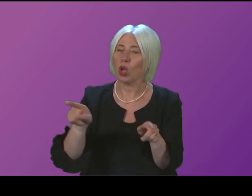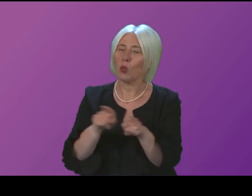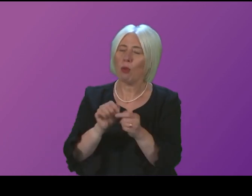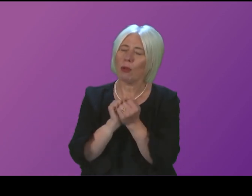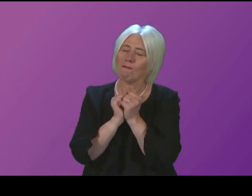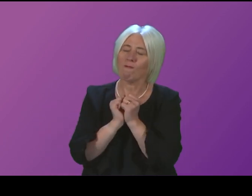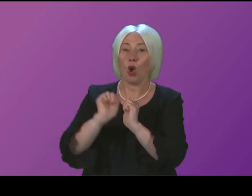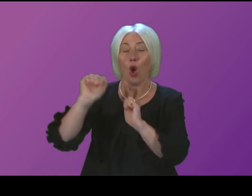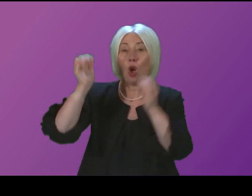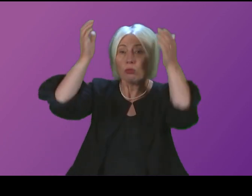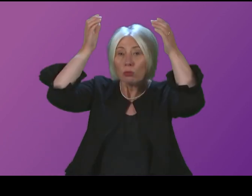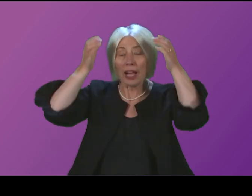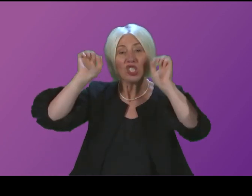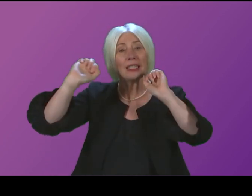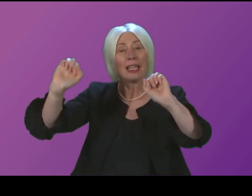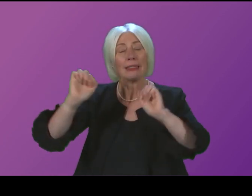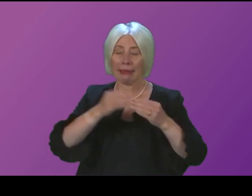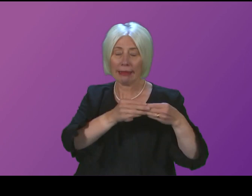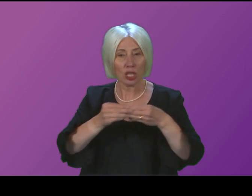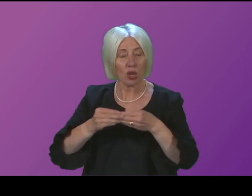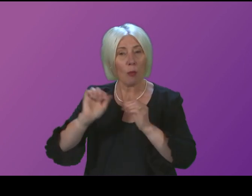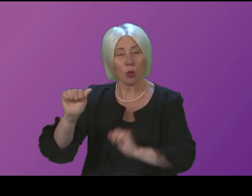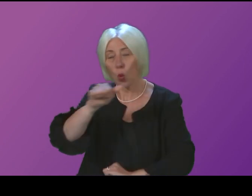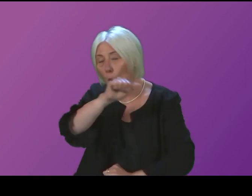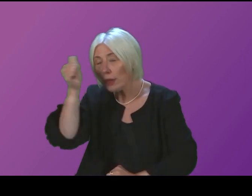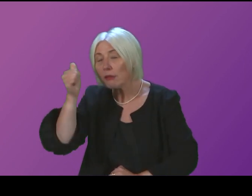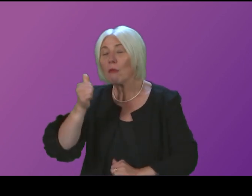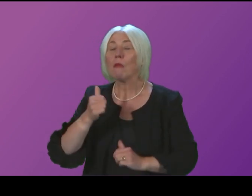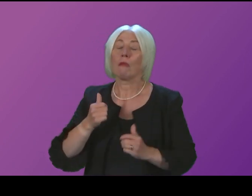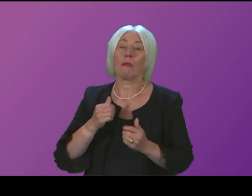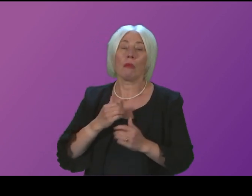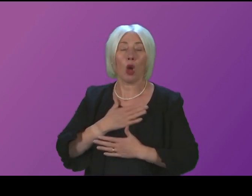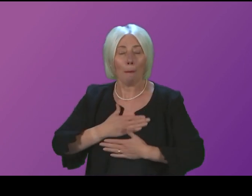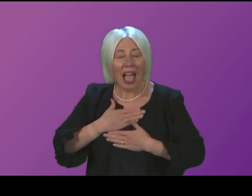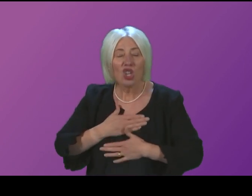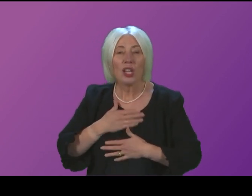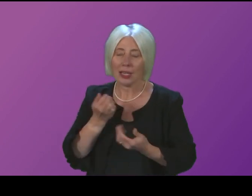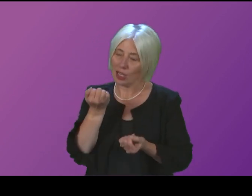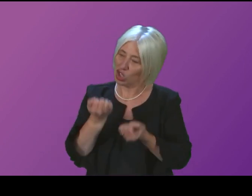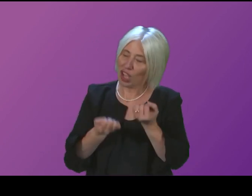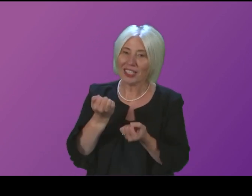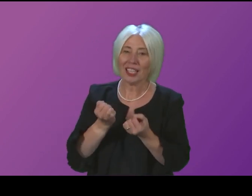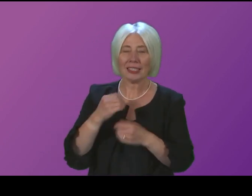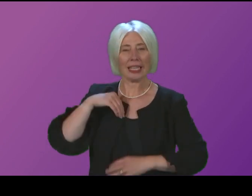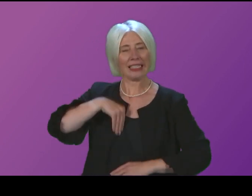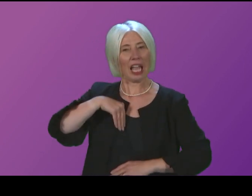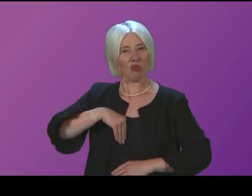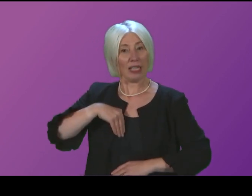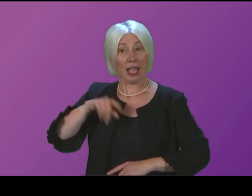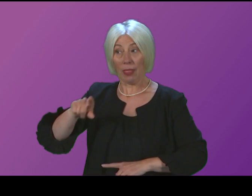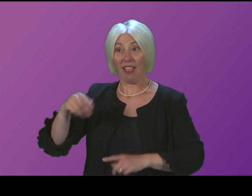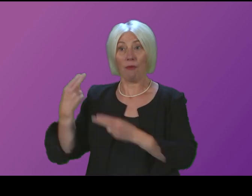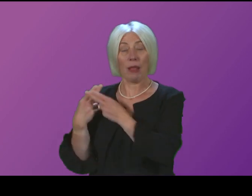leadership and your wisdom, compassion, integrity, and justice. Timeless values passed down to